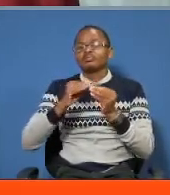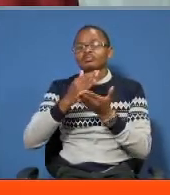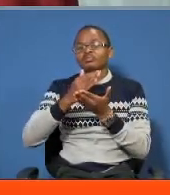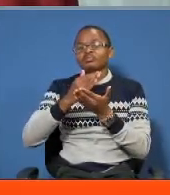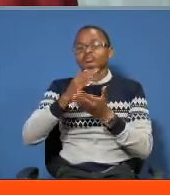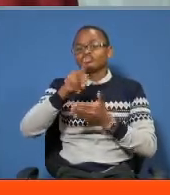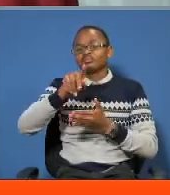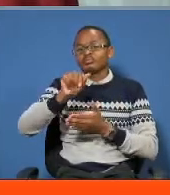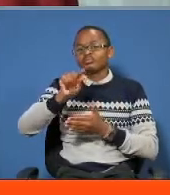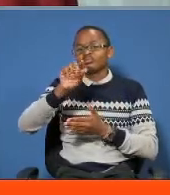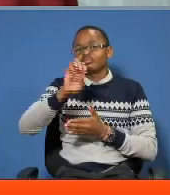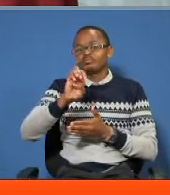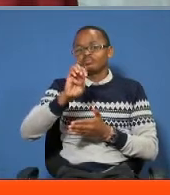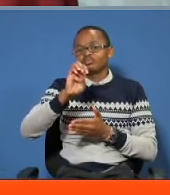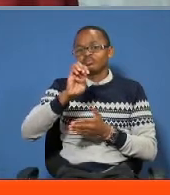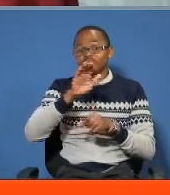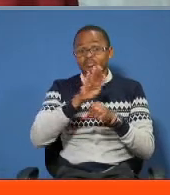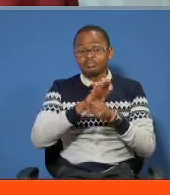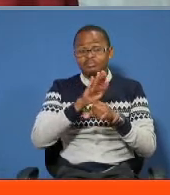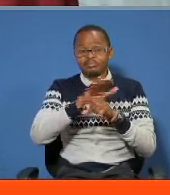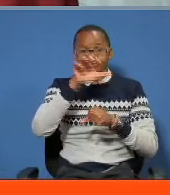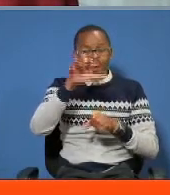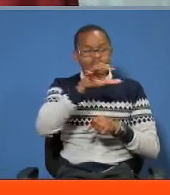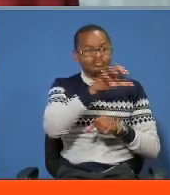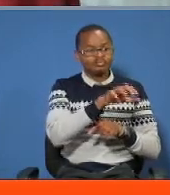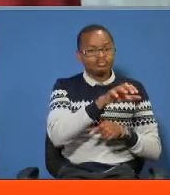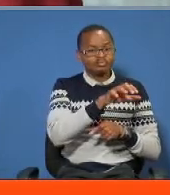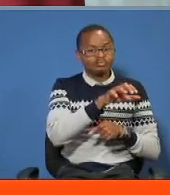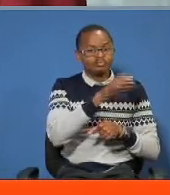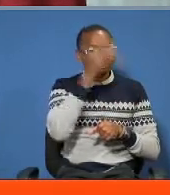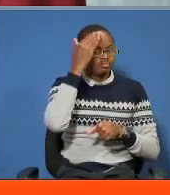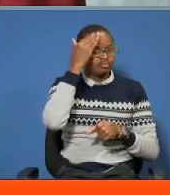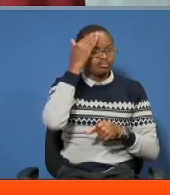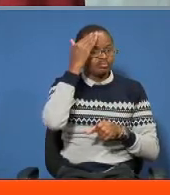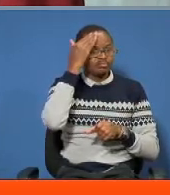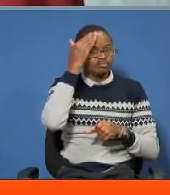innovation bridge. It's more like an innovation marketplace.